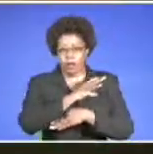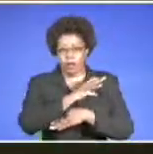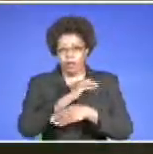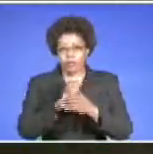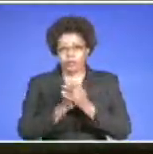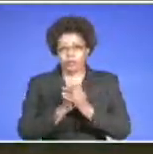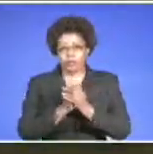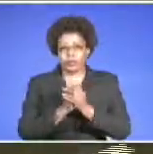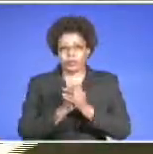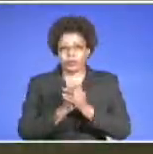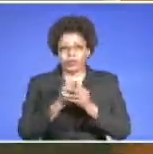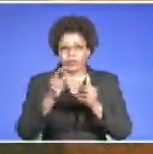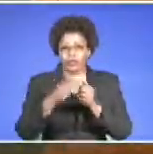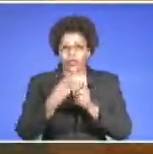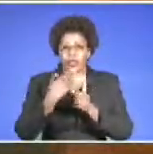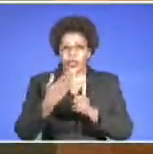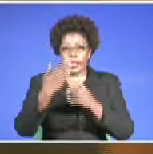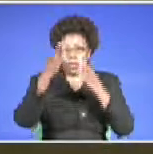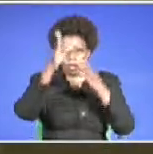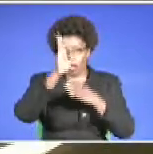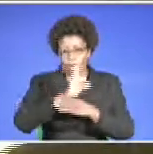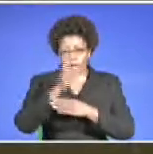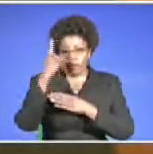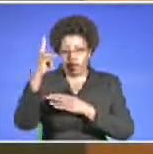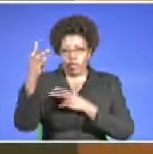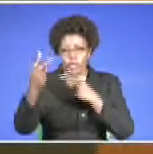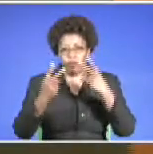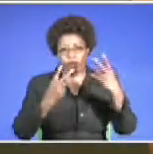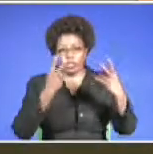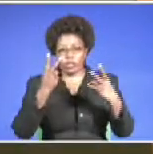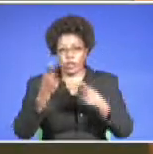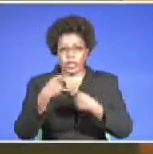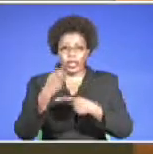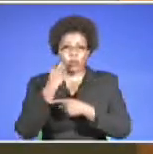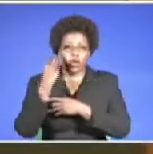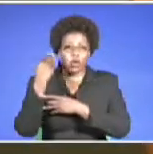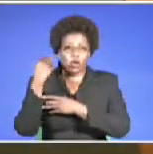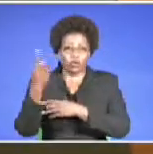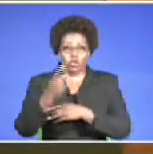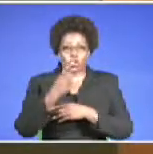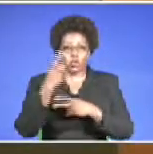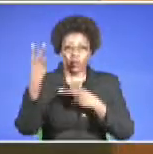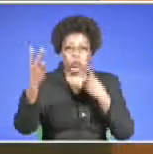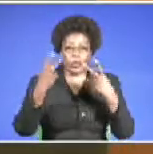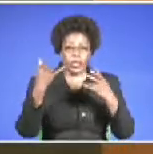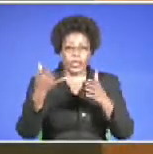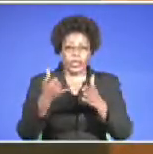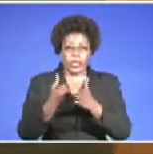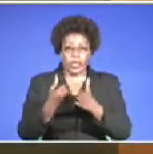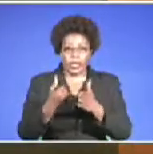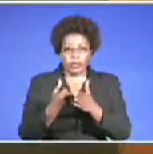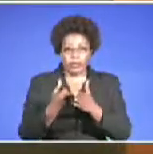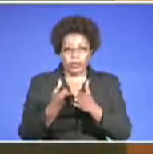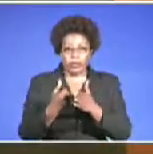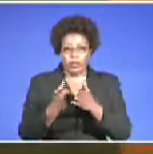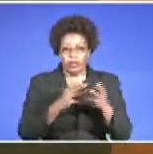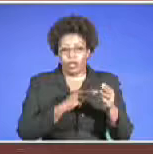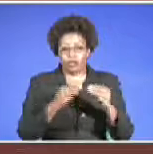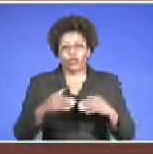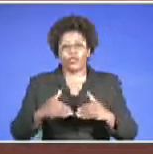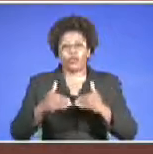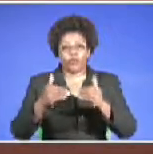meters. First off, I want to just thank God for the victory. I came home to win, and I secured the win, and just moving